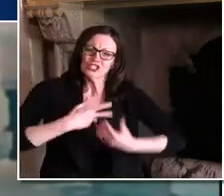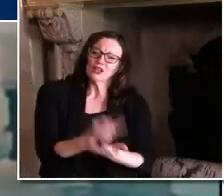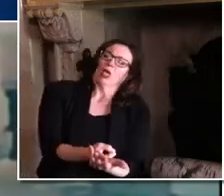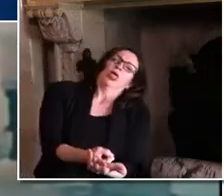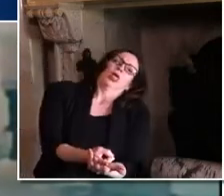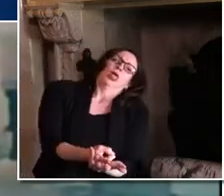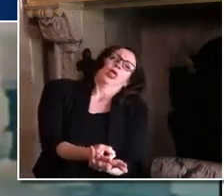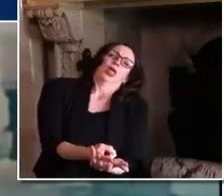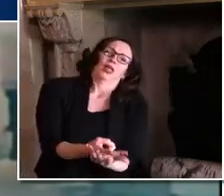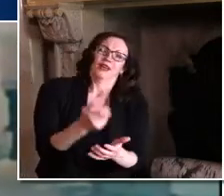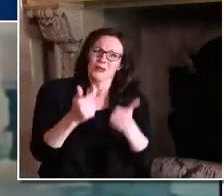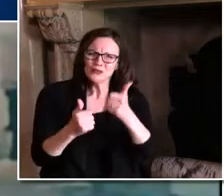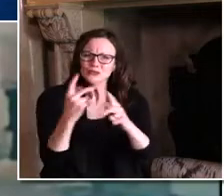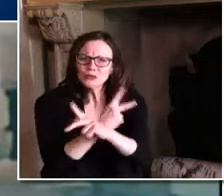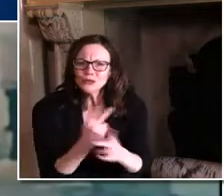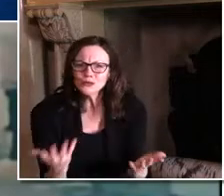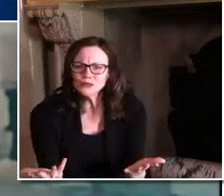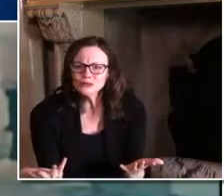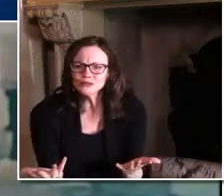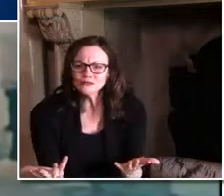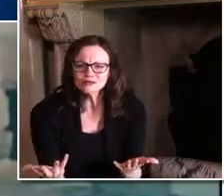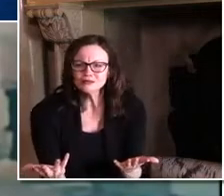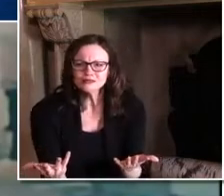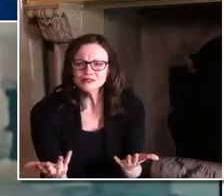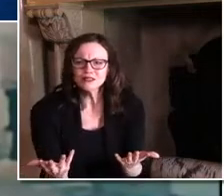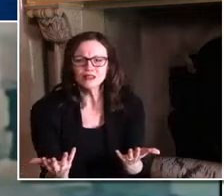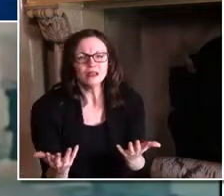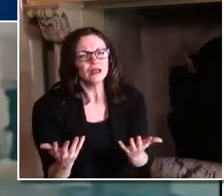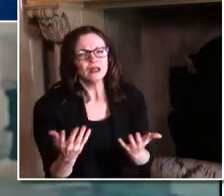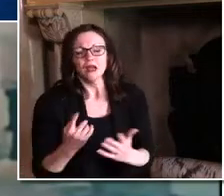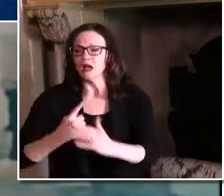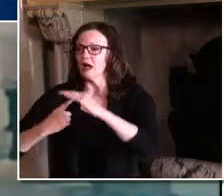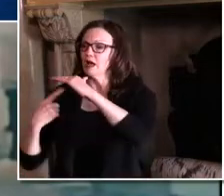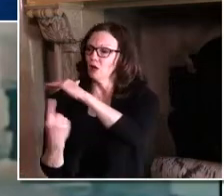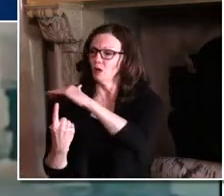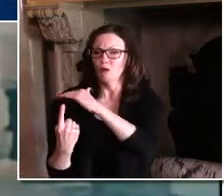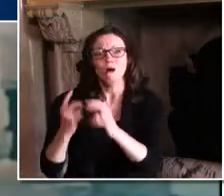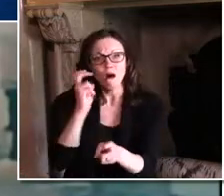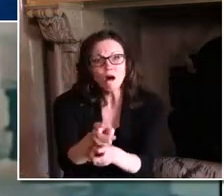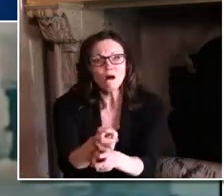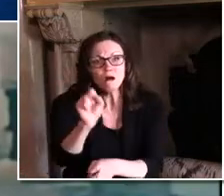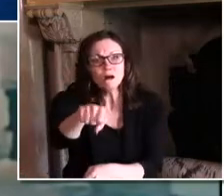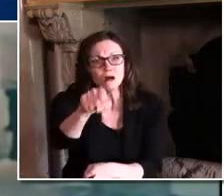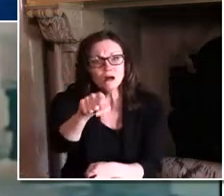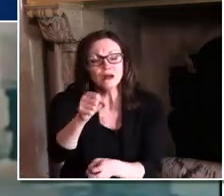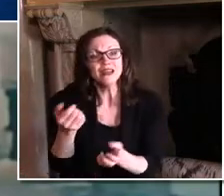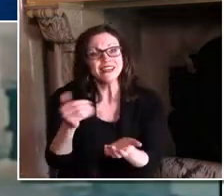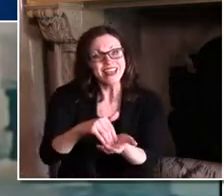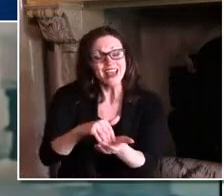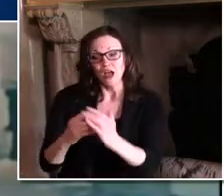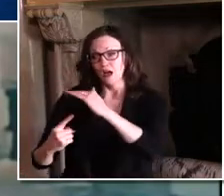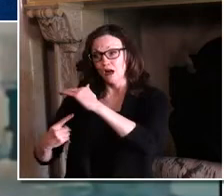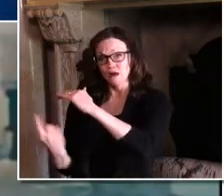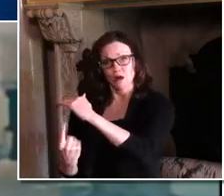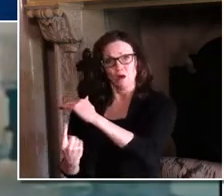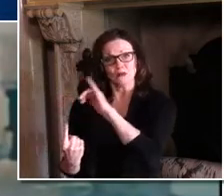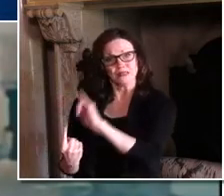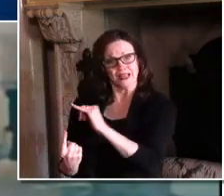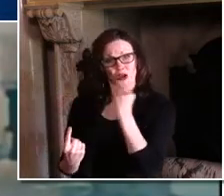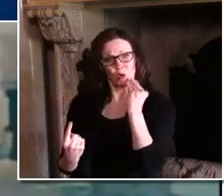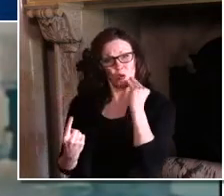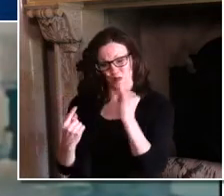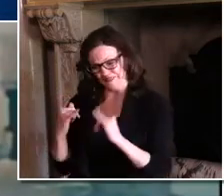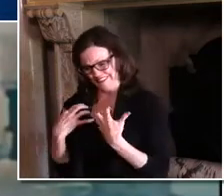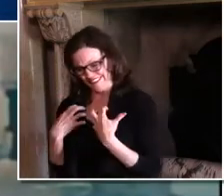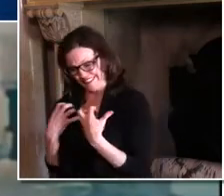reason, I feel very strongly about trying to reach out to the young and healthy populations because it is true that these individuals may not